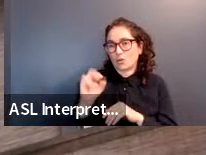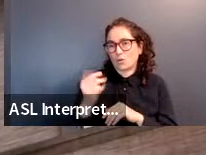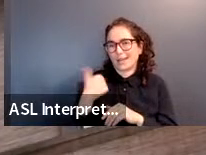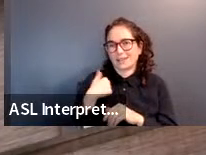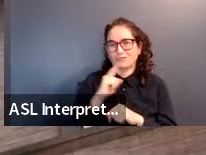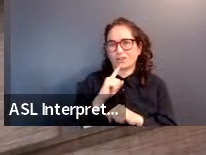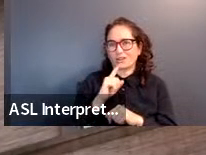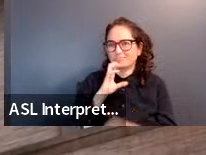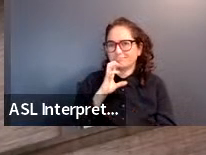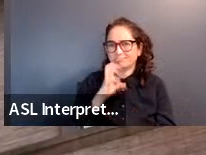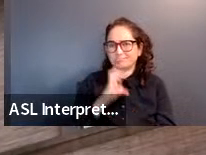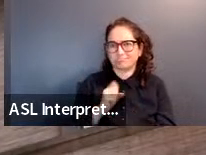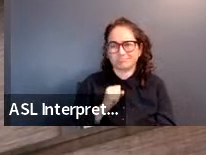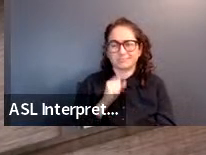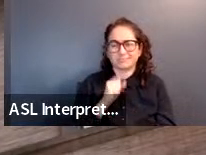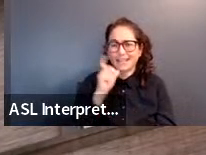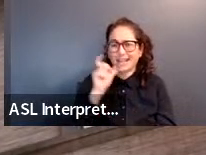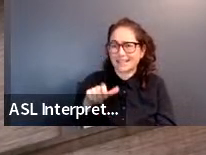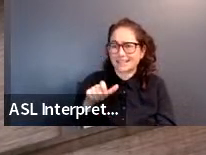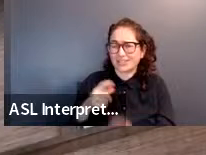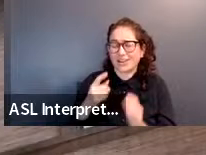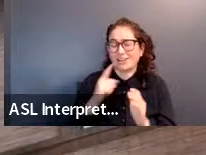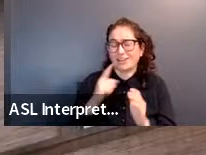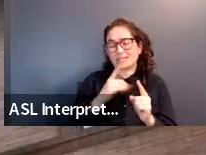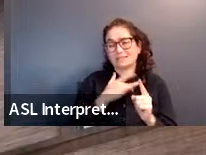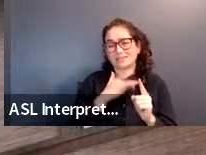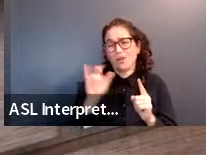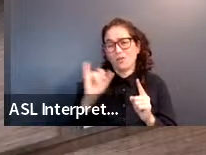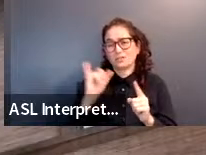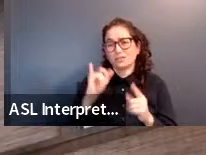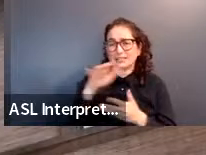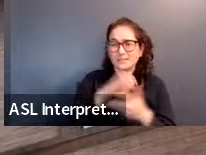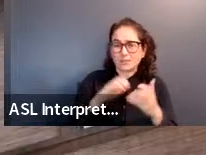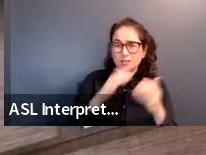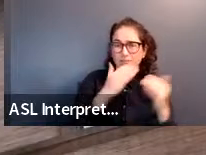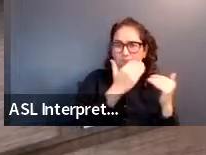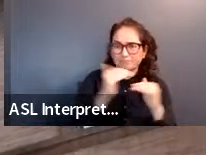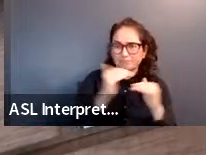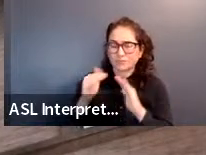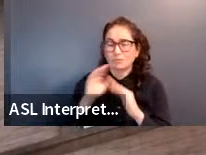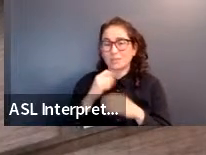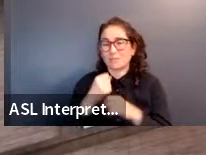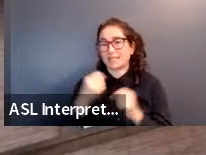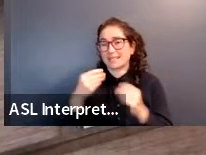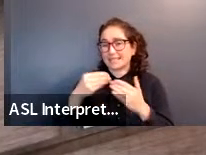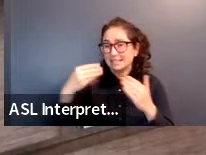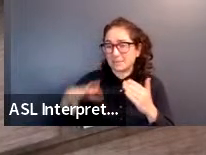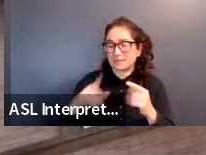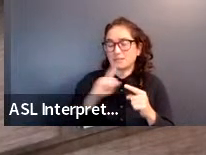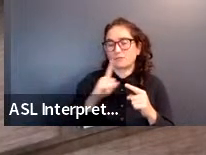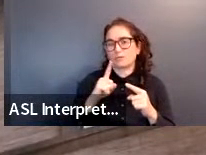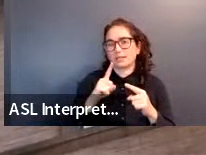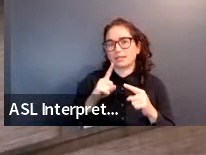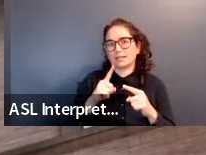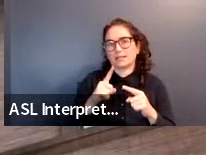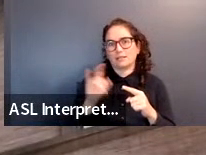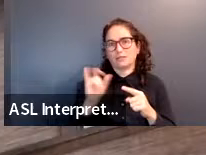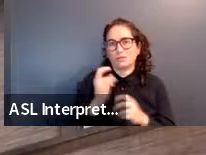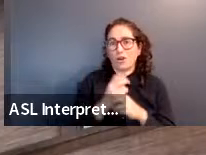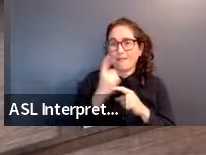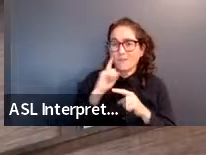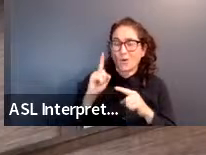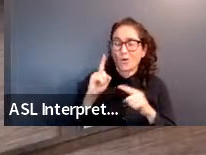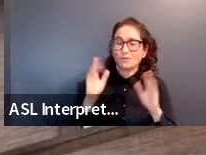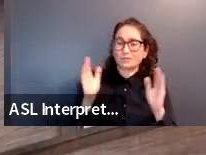and unnecessary and oftentimes confusing restrictions that make it expensive and time consuming for a small business owner